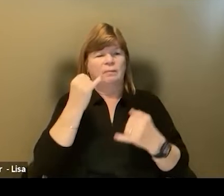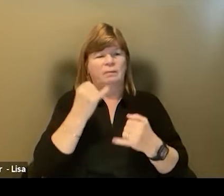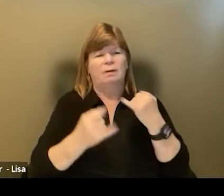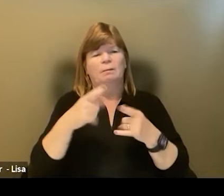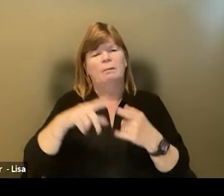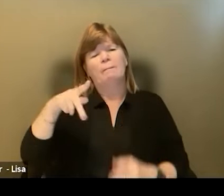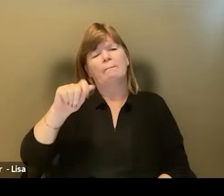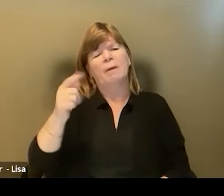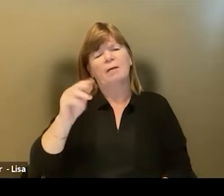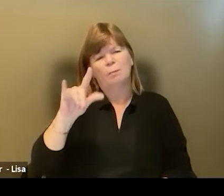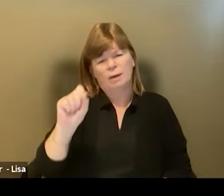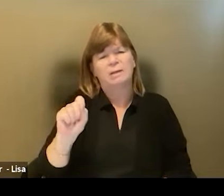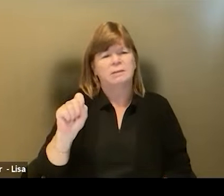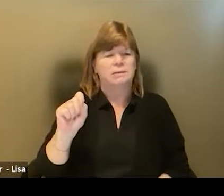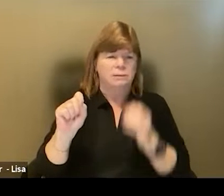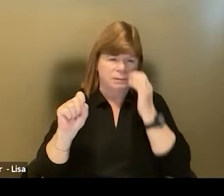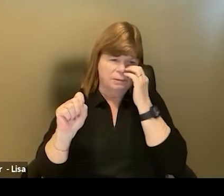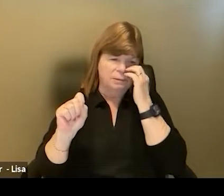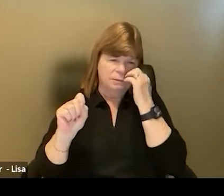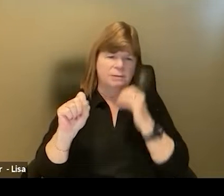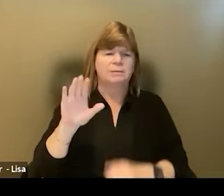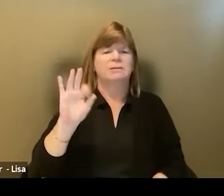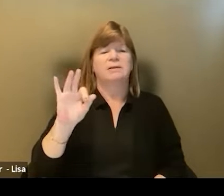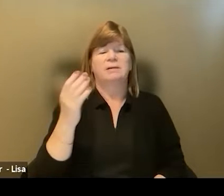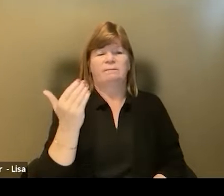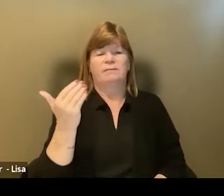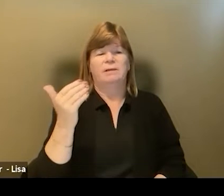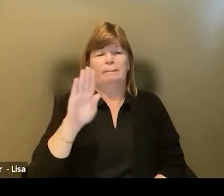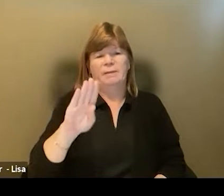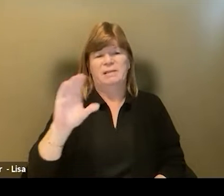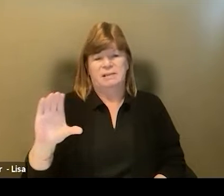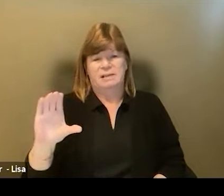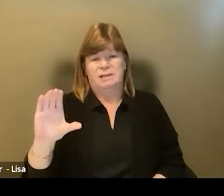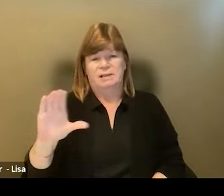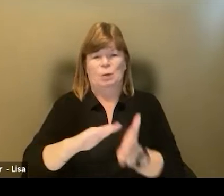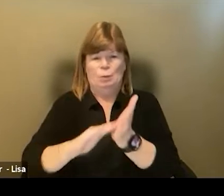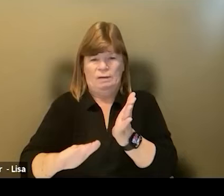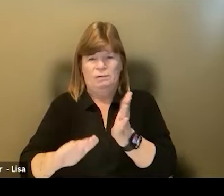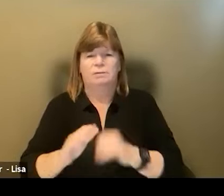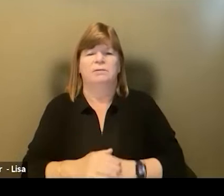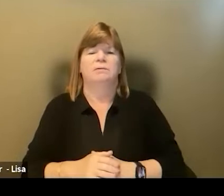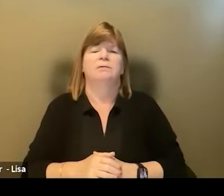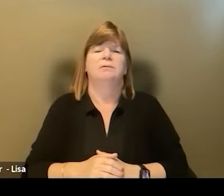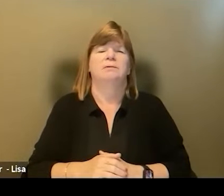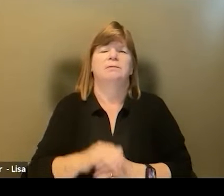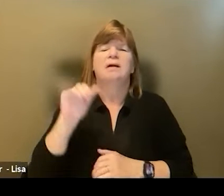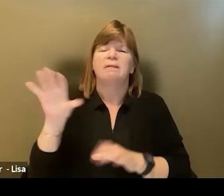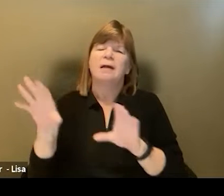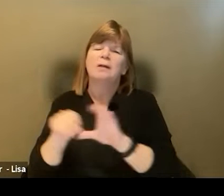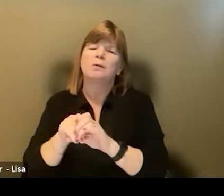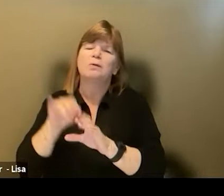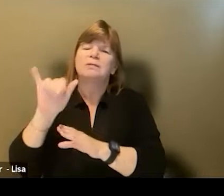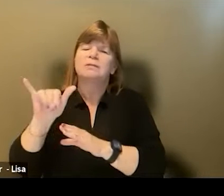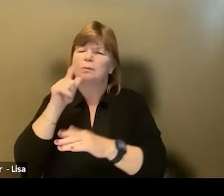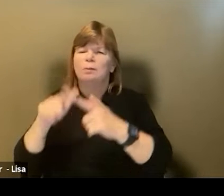age 60. And also the Pathways 1915 BC waivers, which is including